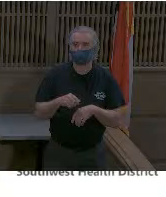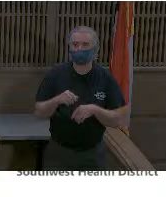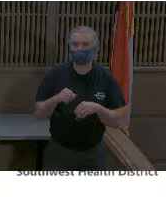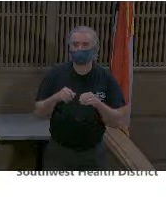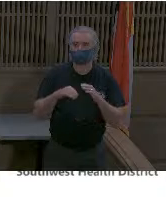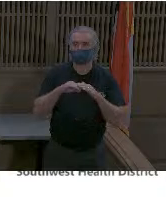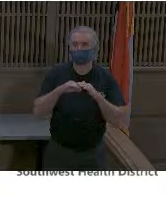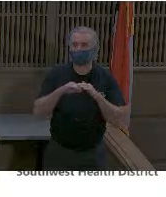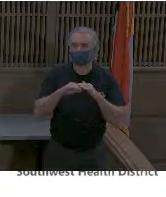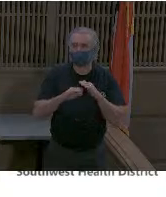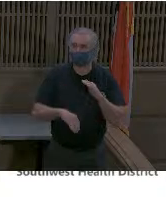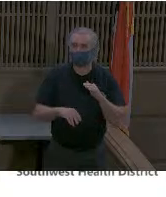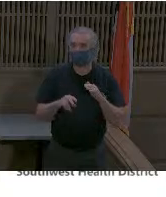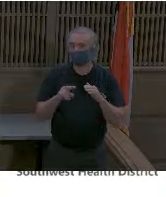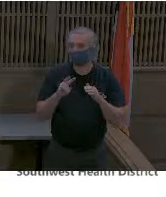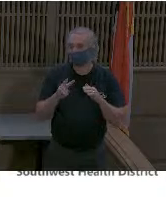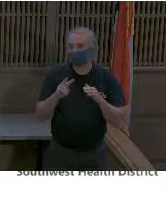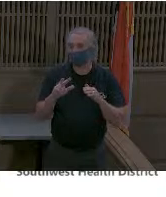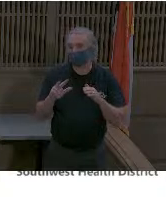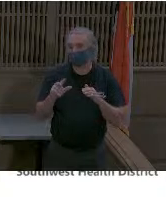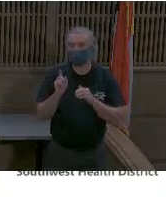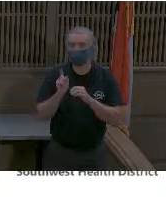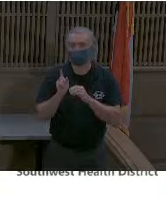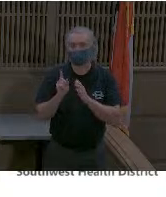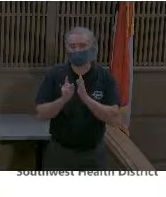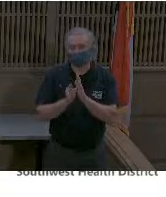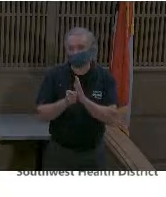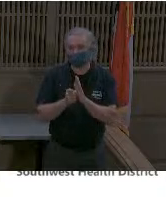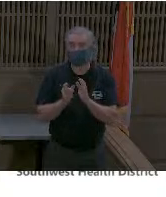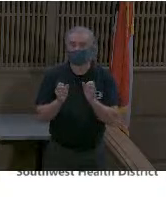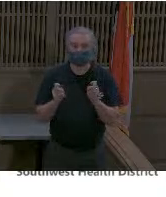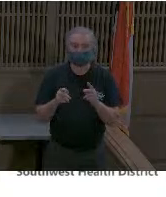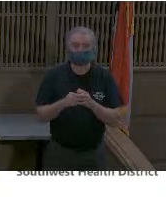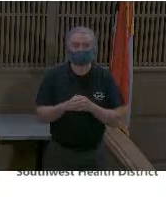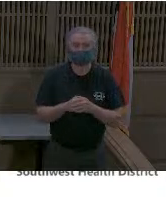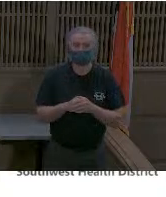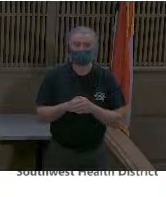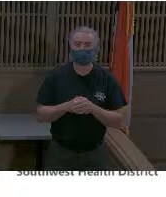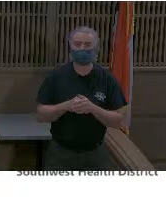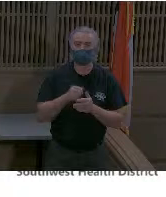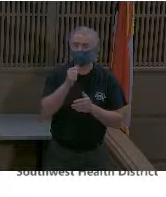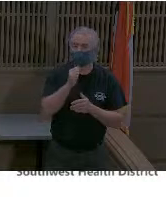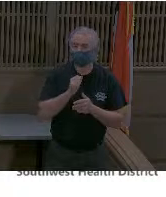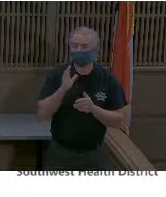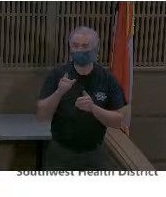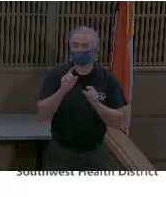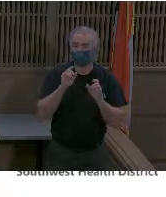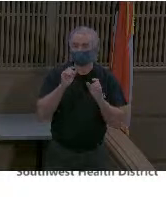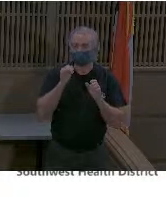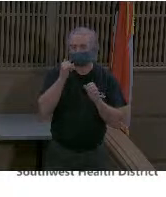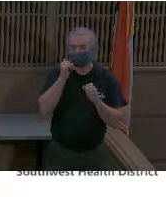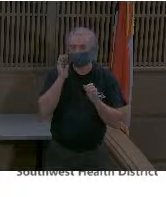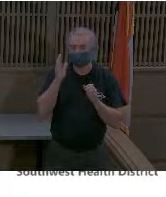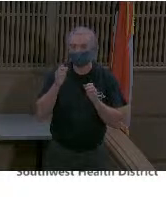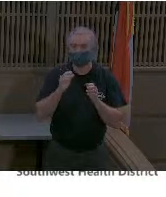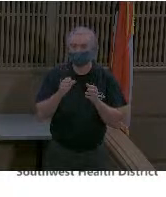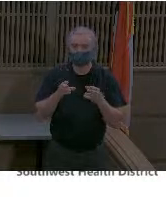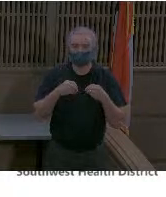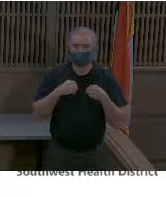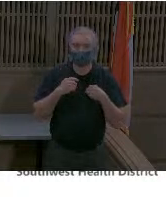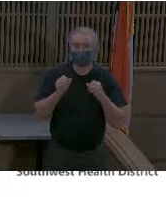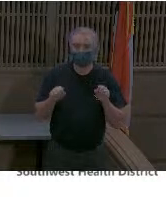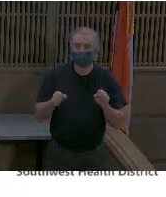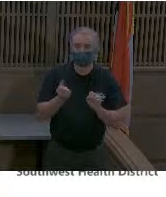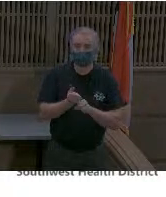than 2.5 minutes. So if you'll be just a bit patient, your call will be received and you can make an